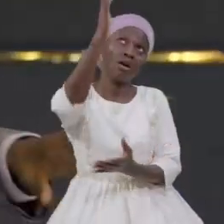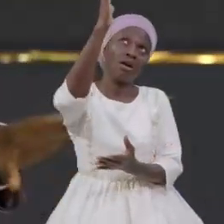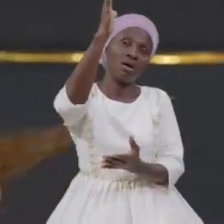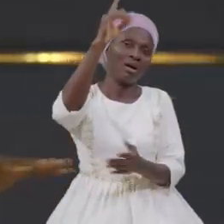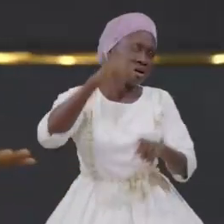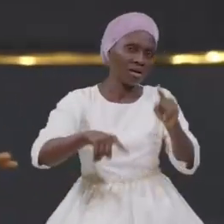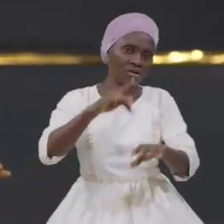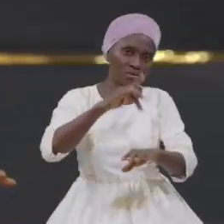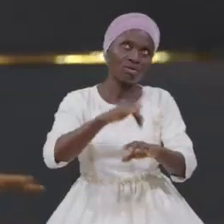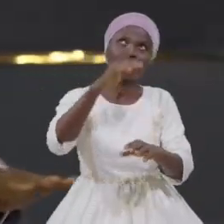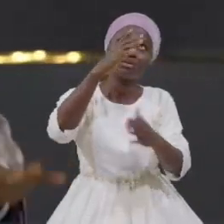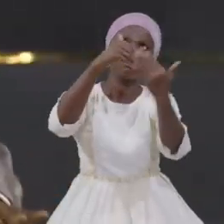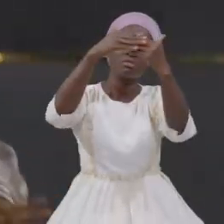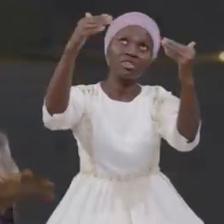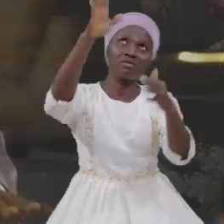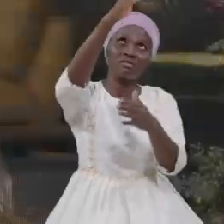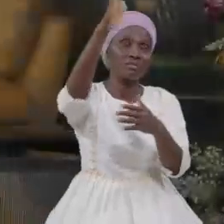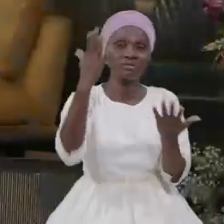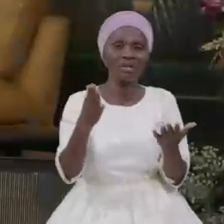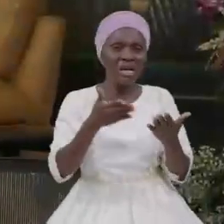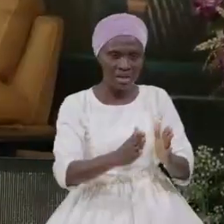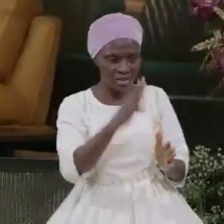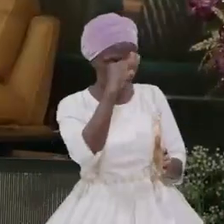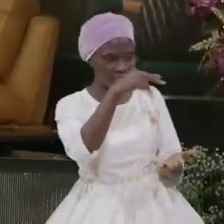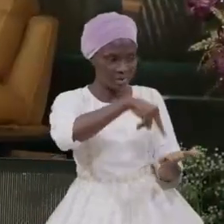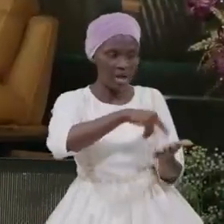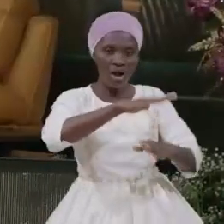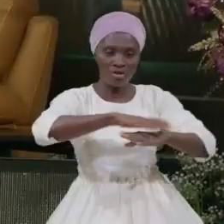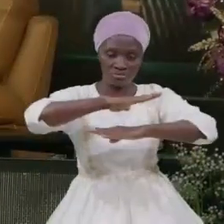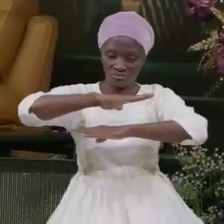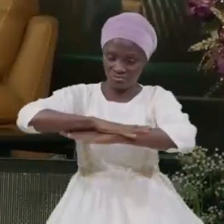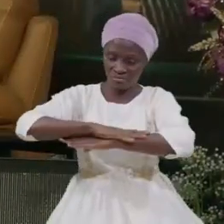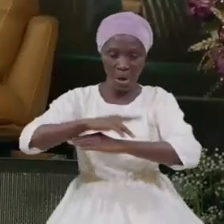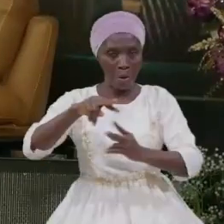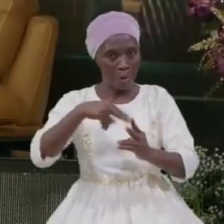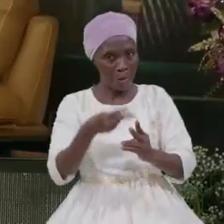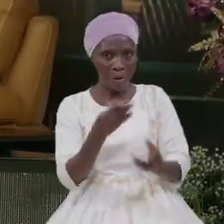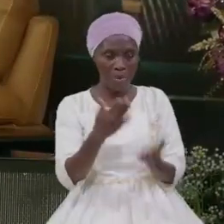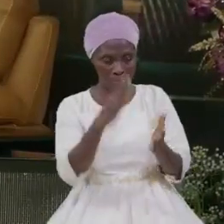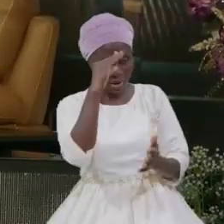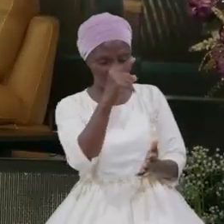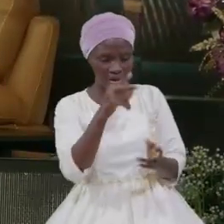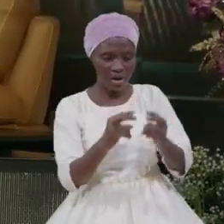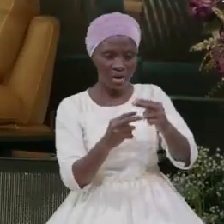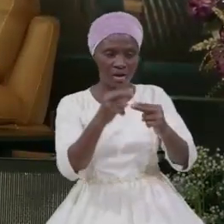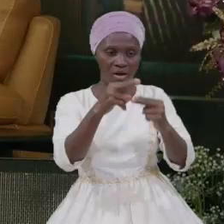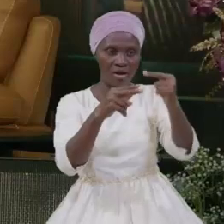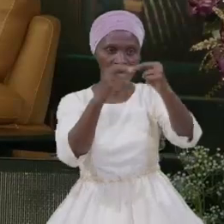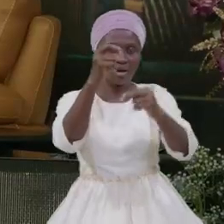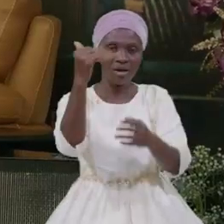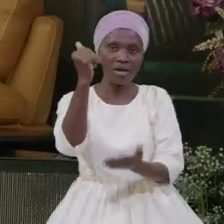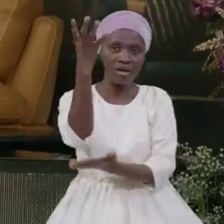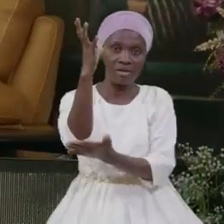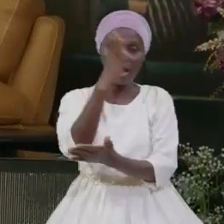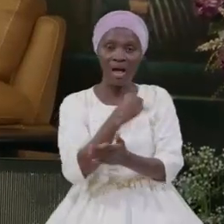on a table. Let him stand, or maybe climb up a tree. And from the top of